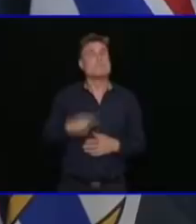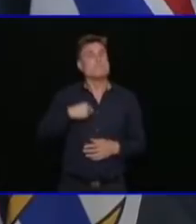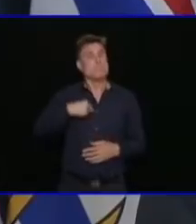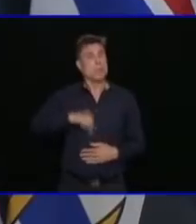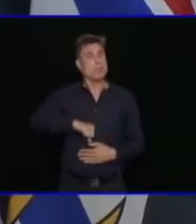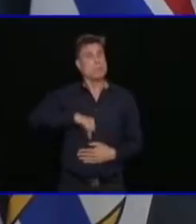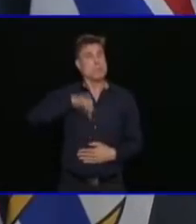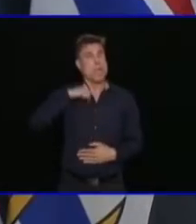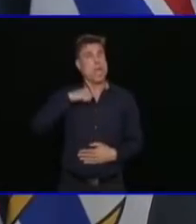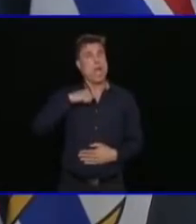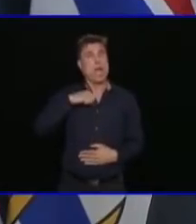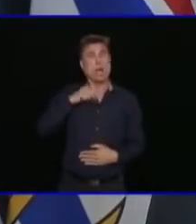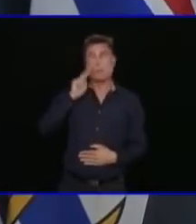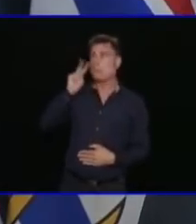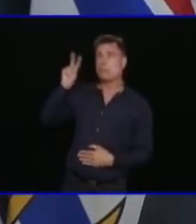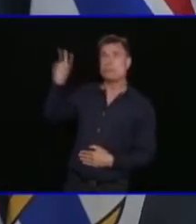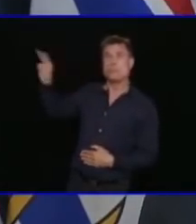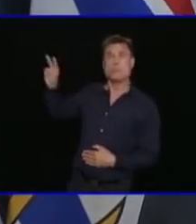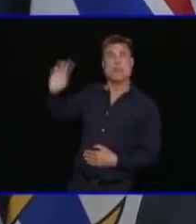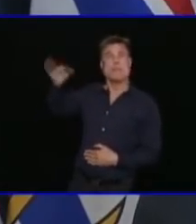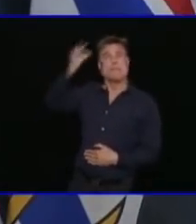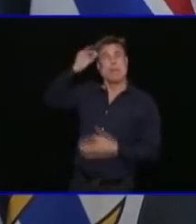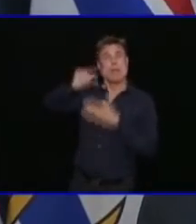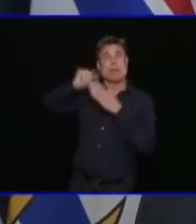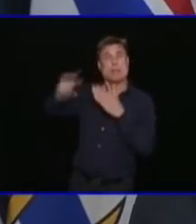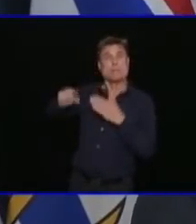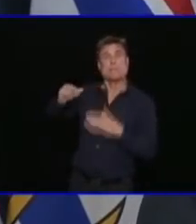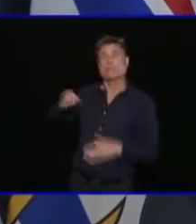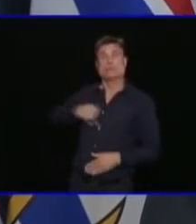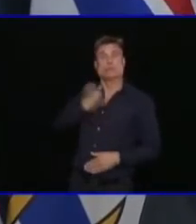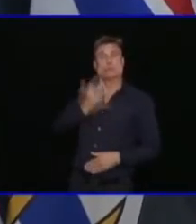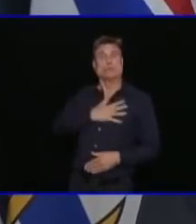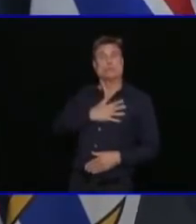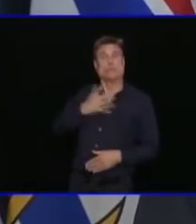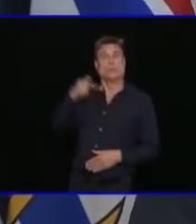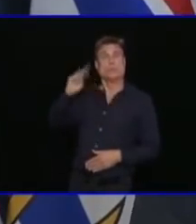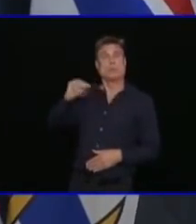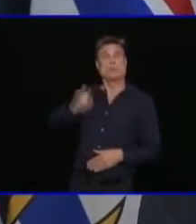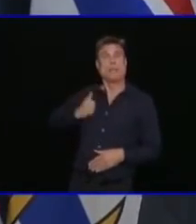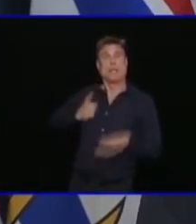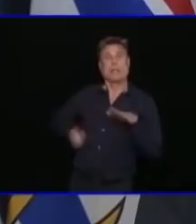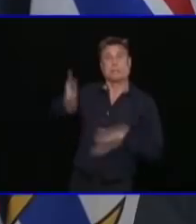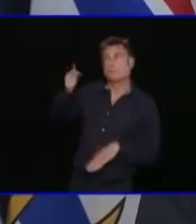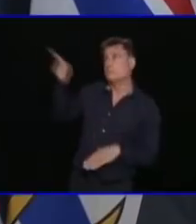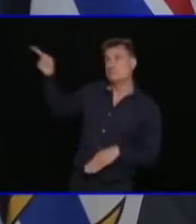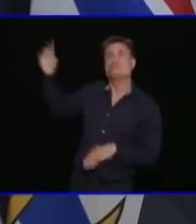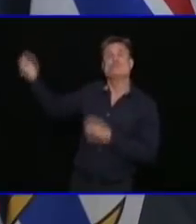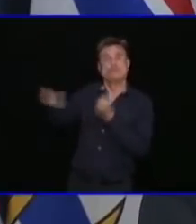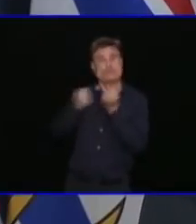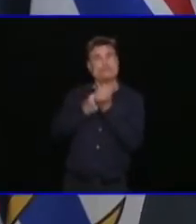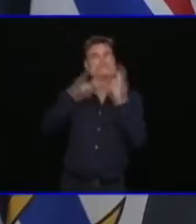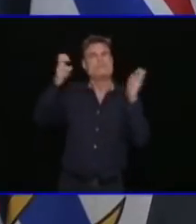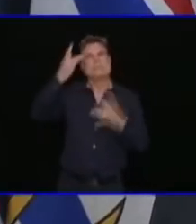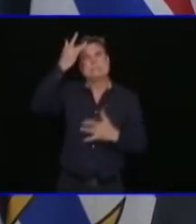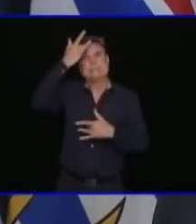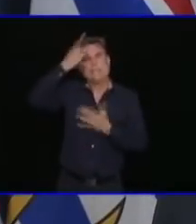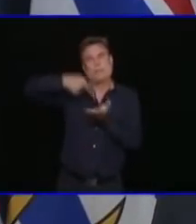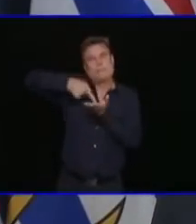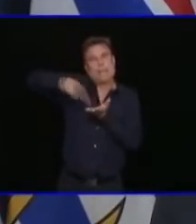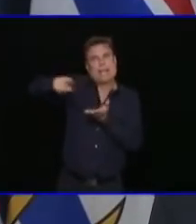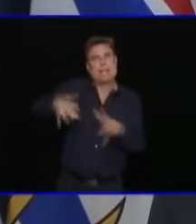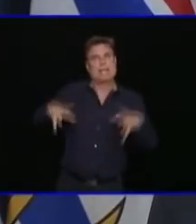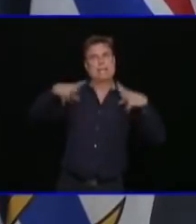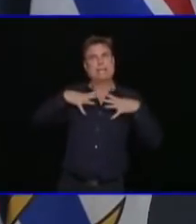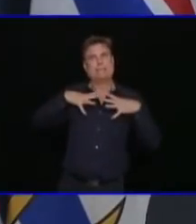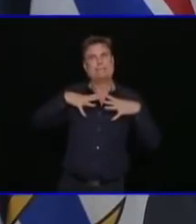government. This is an important achievement, and it reflects, I think, the real needs of dealing with